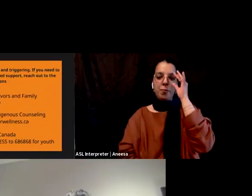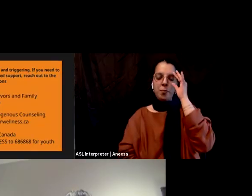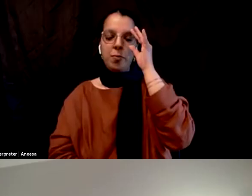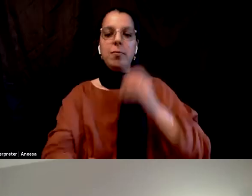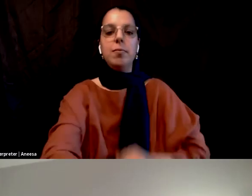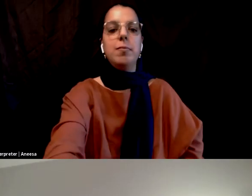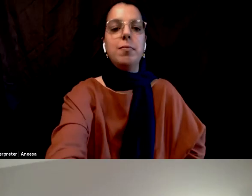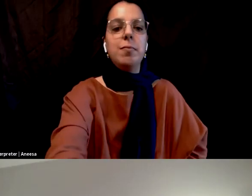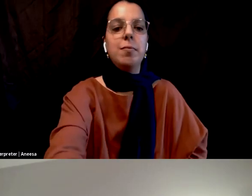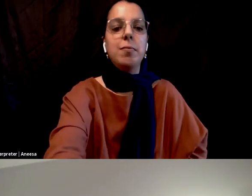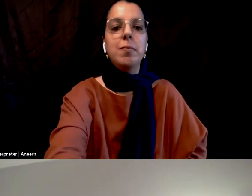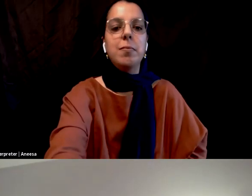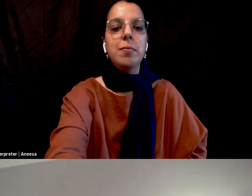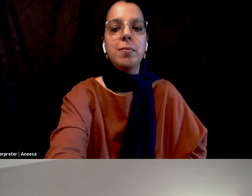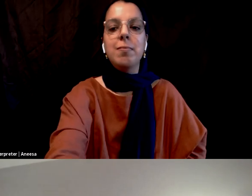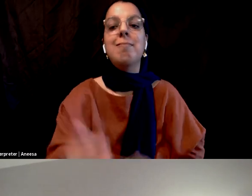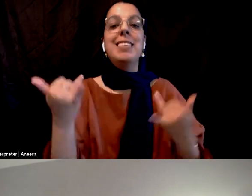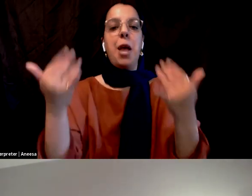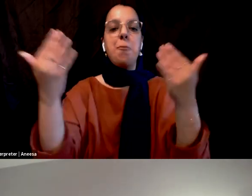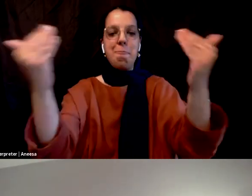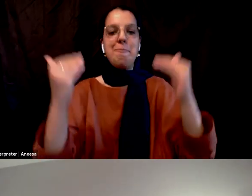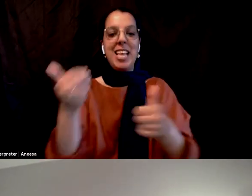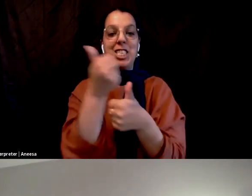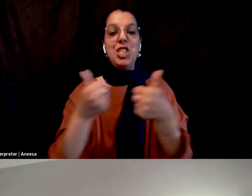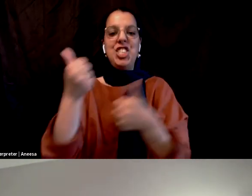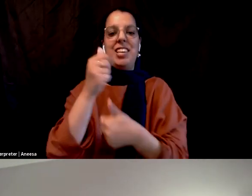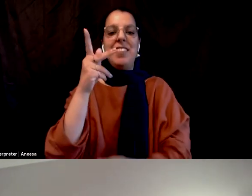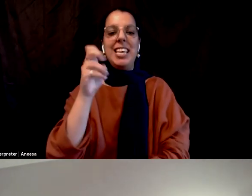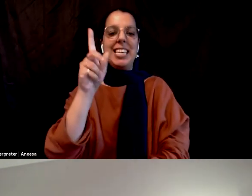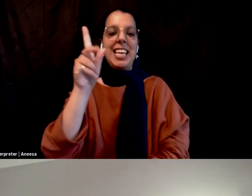to Chief Kelly LaRocca.